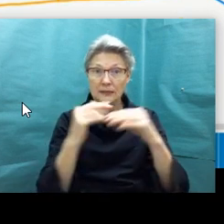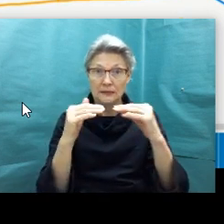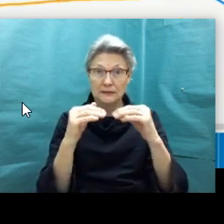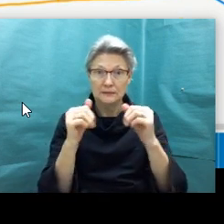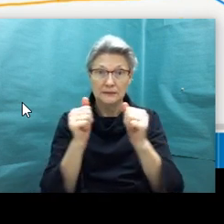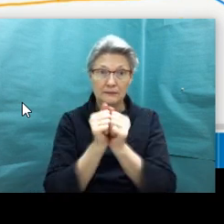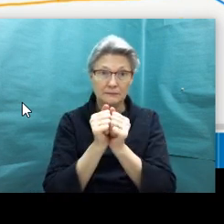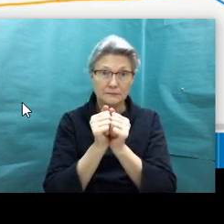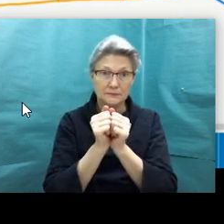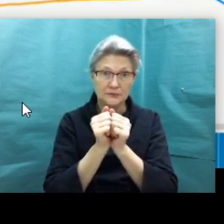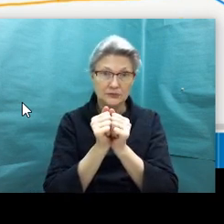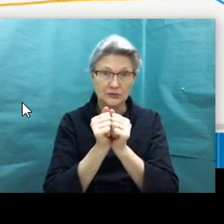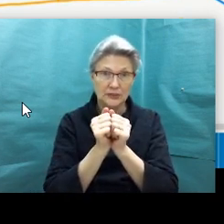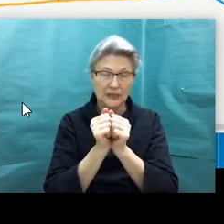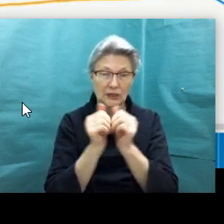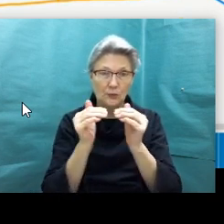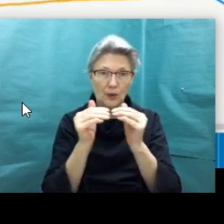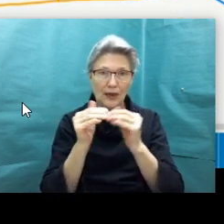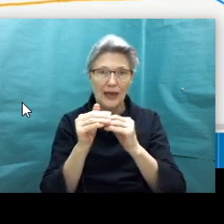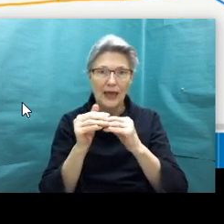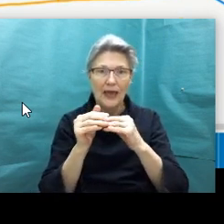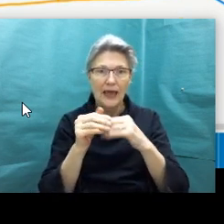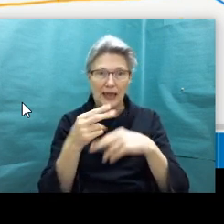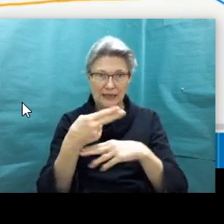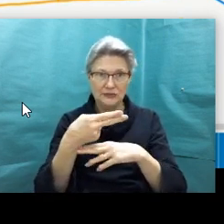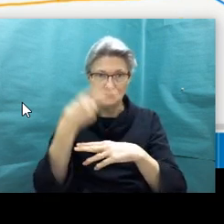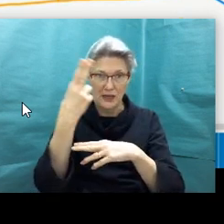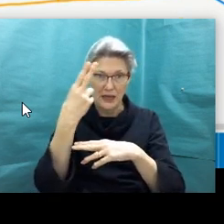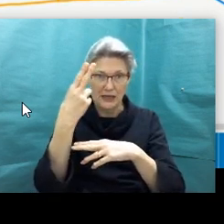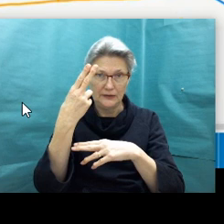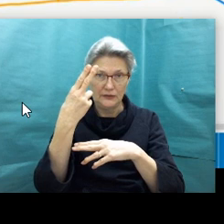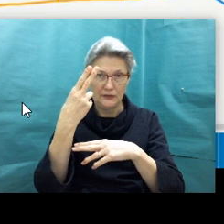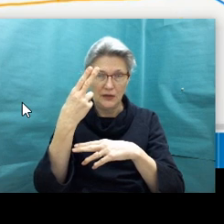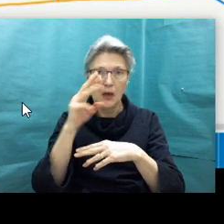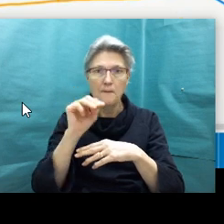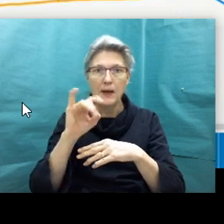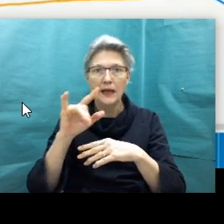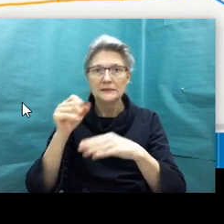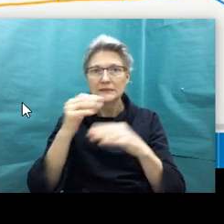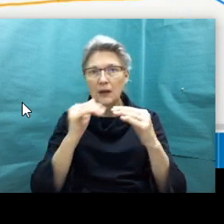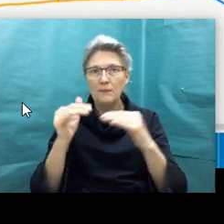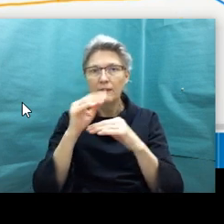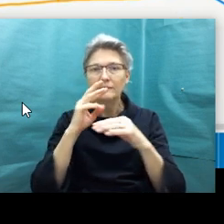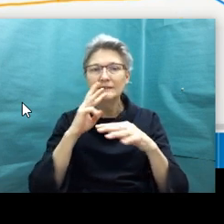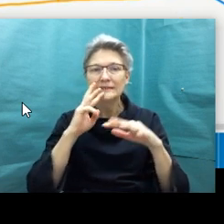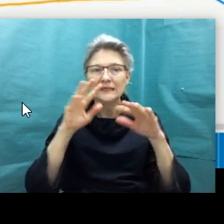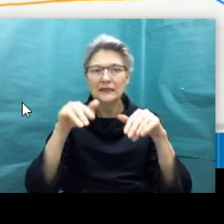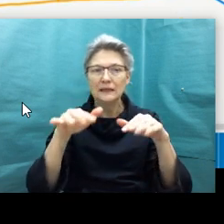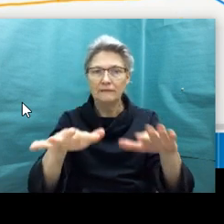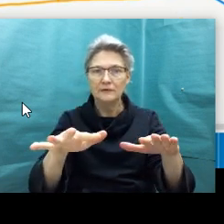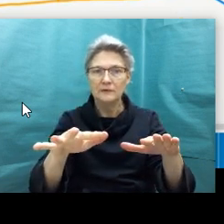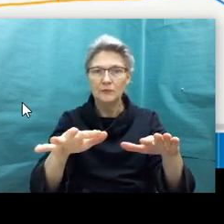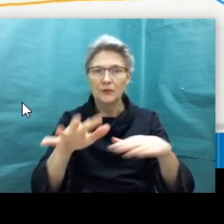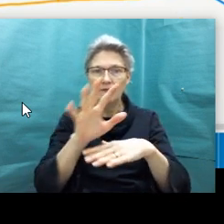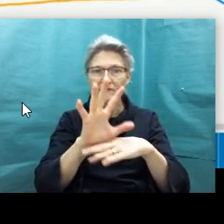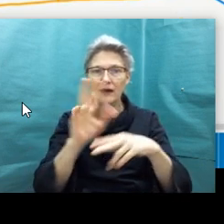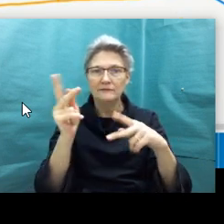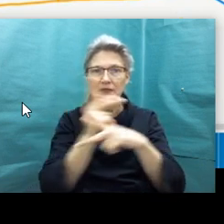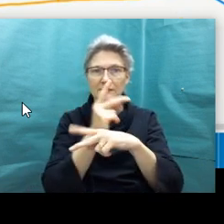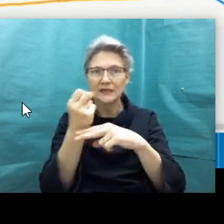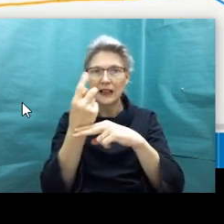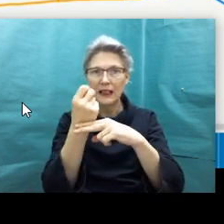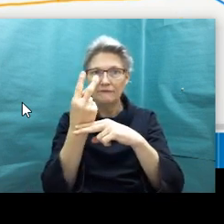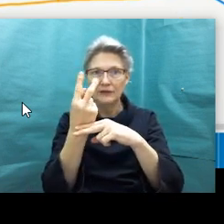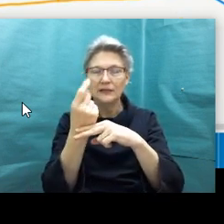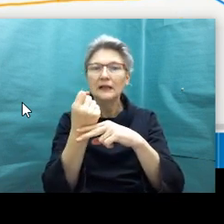together to get my H, or my height, my miles above sea level, and I get, that 5 times 11